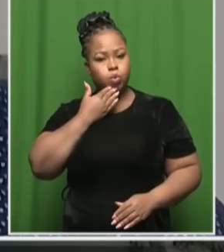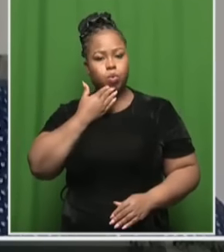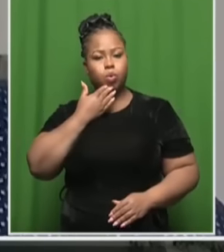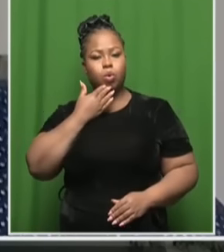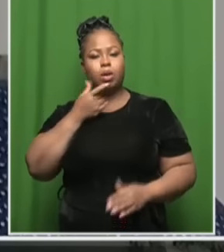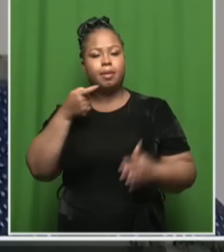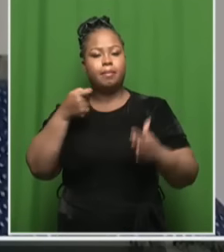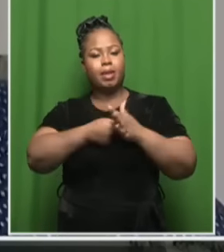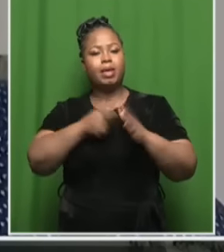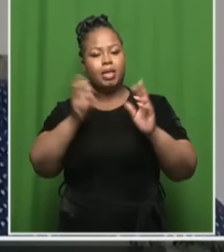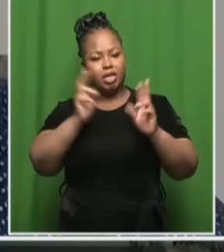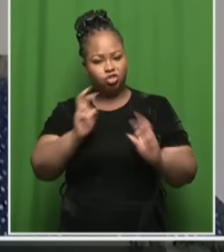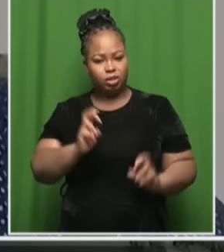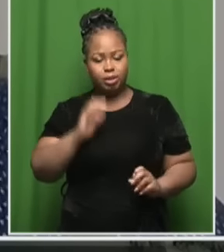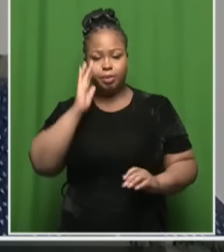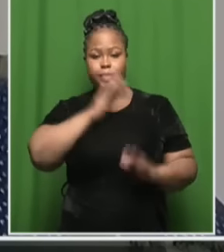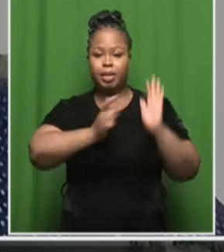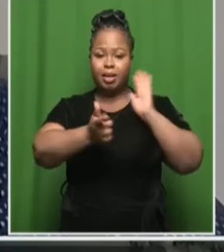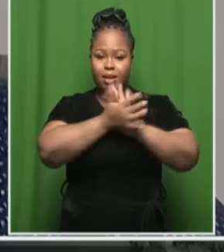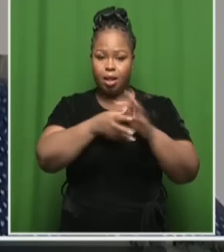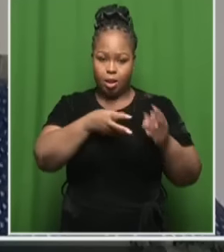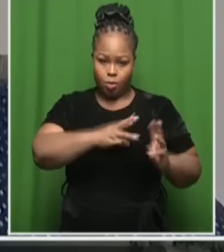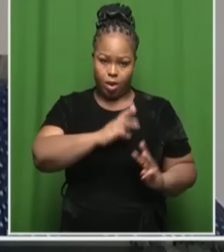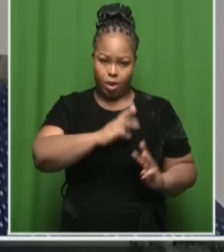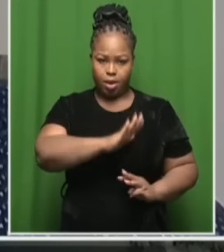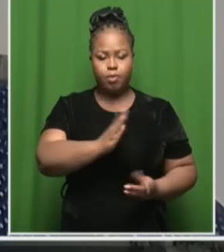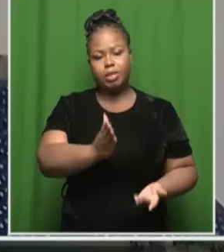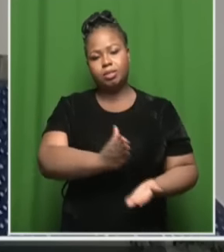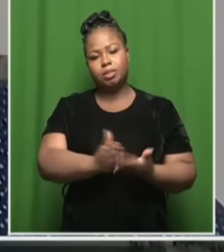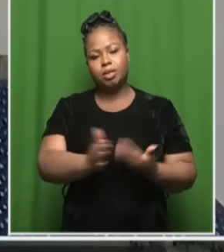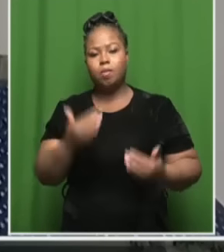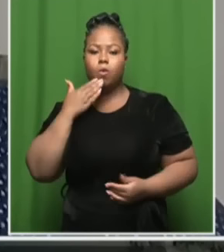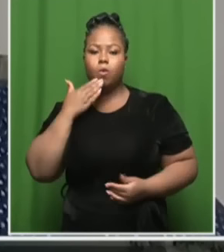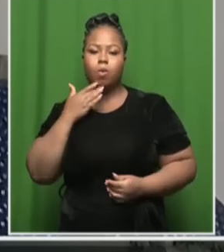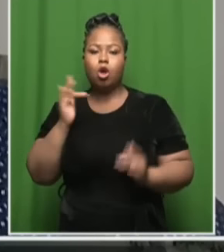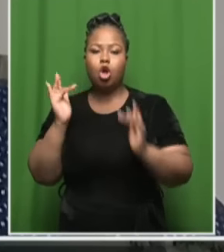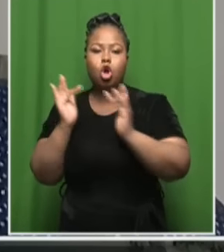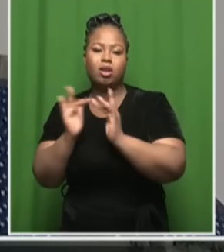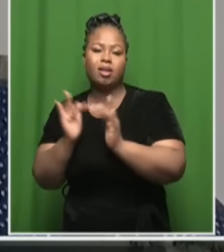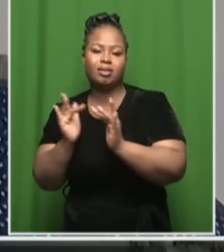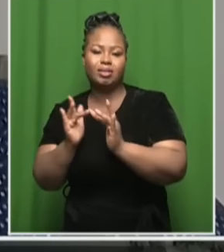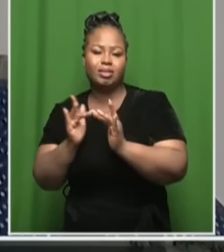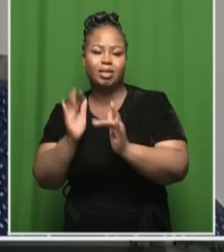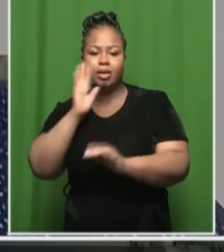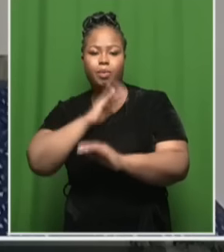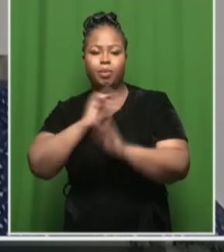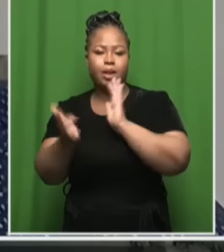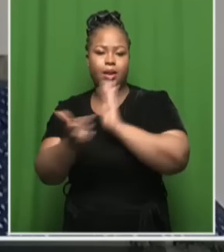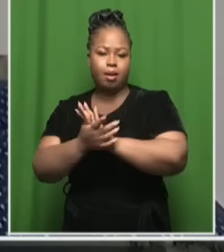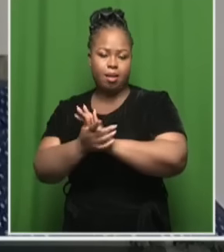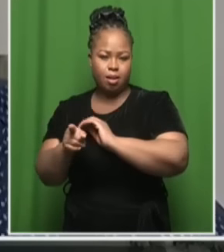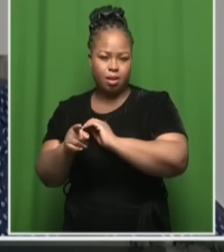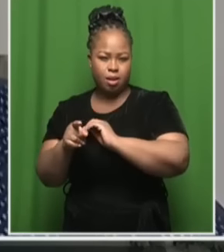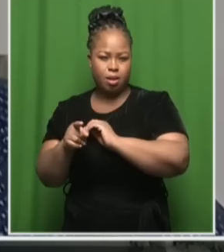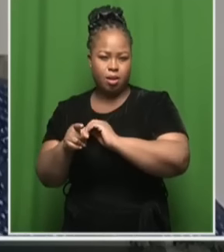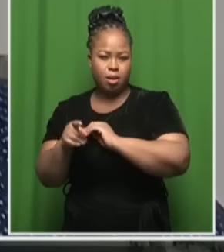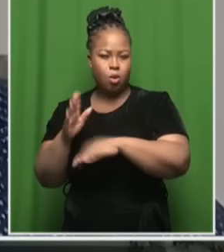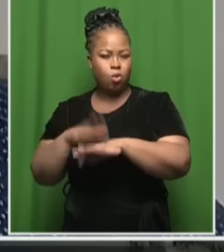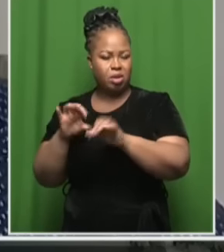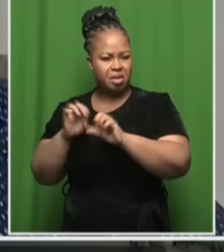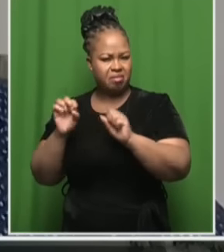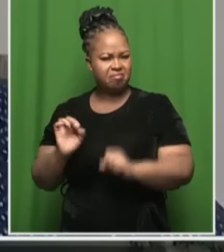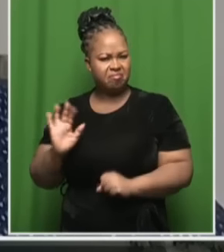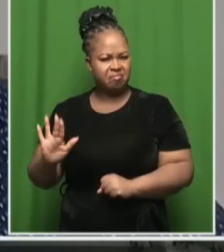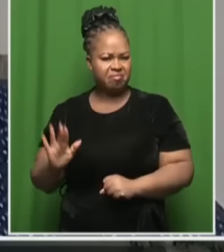buying electricity illegally or bypassing the systems on their meters. So how